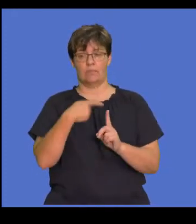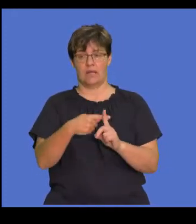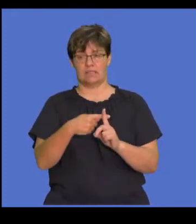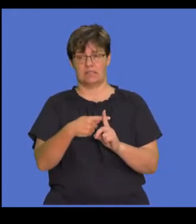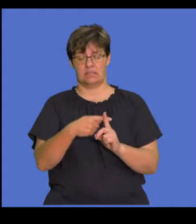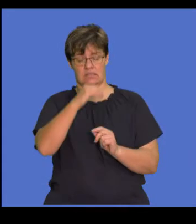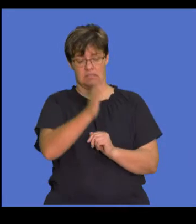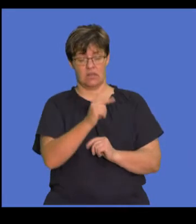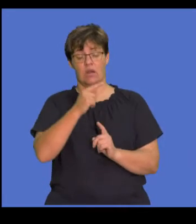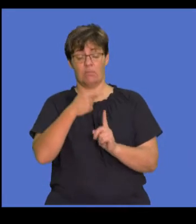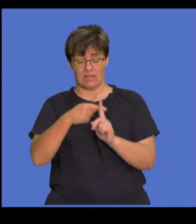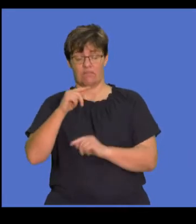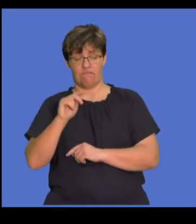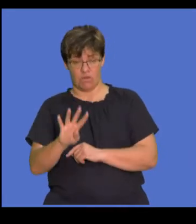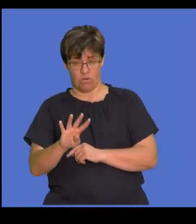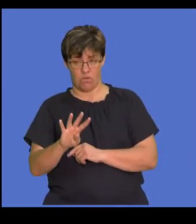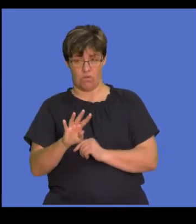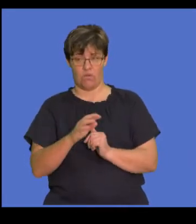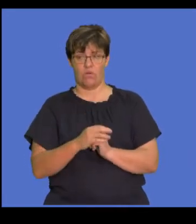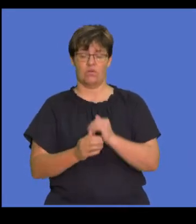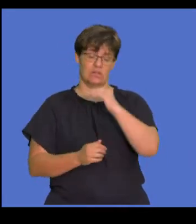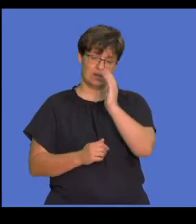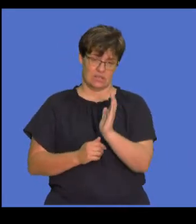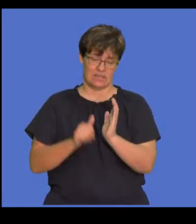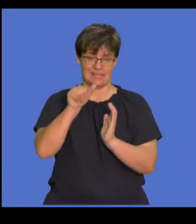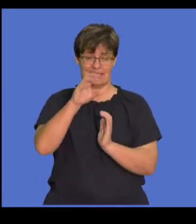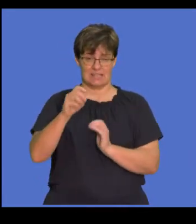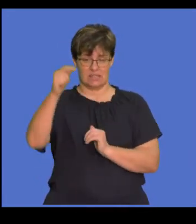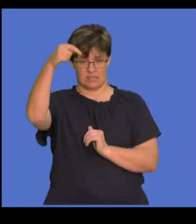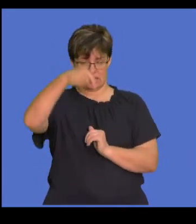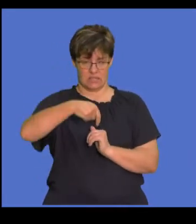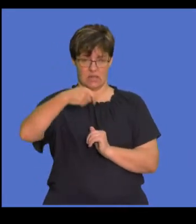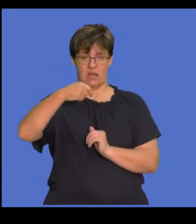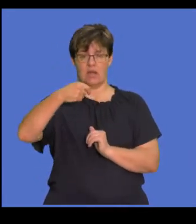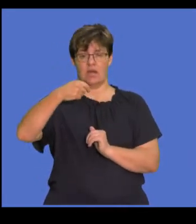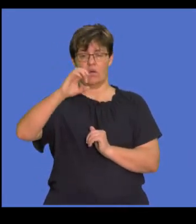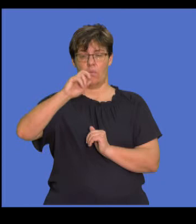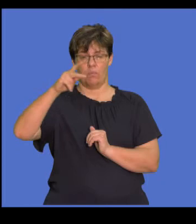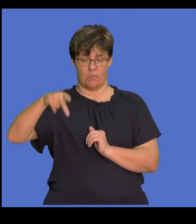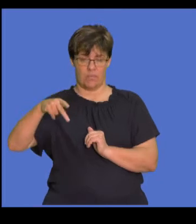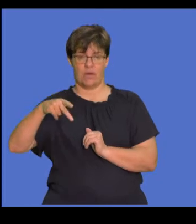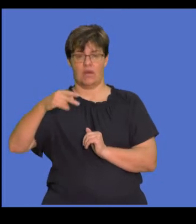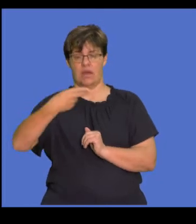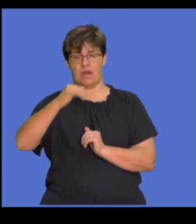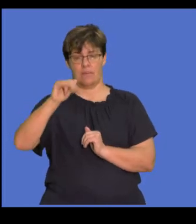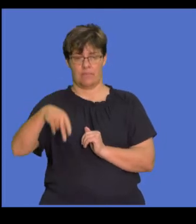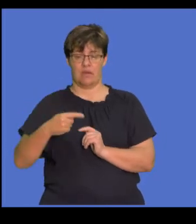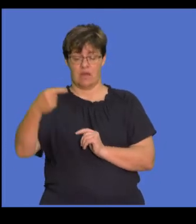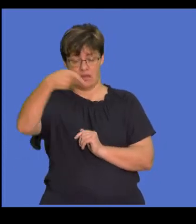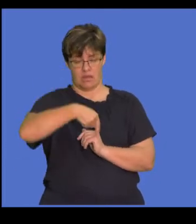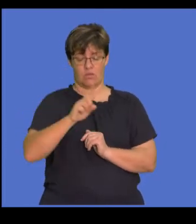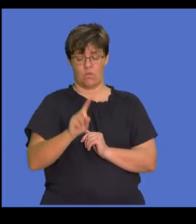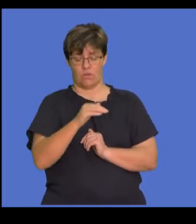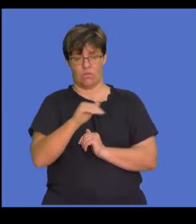then plus the 4 there. Cos of 60, it's adjacent over hypotenuse. My adjacent is